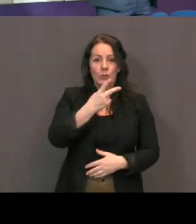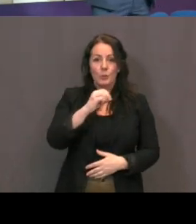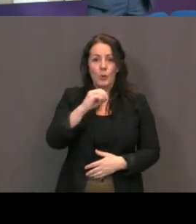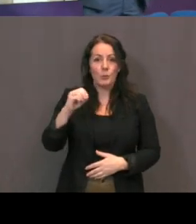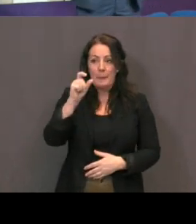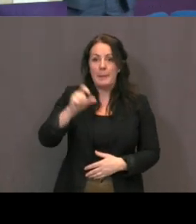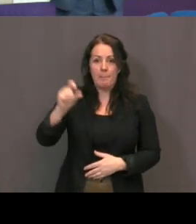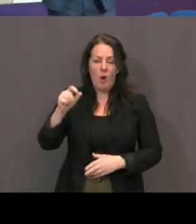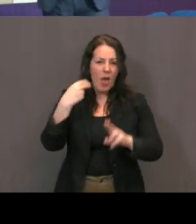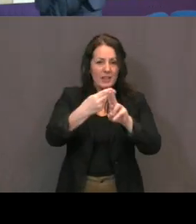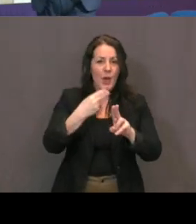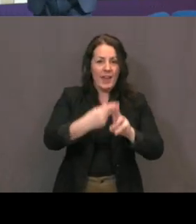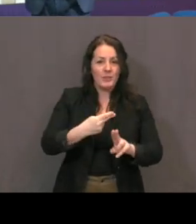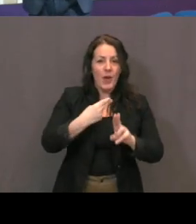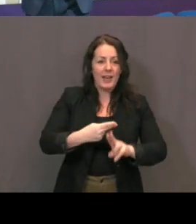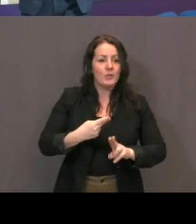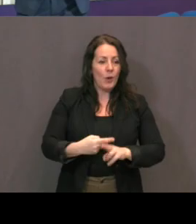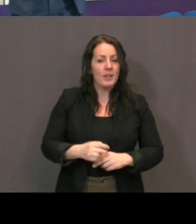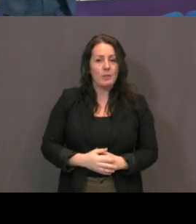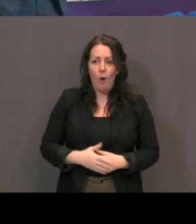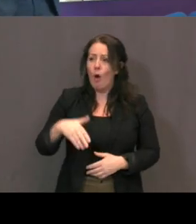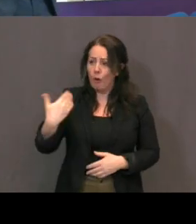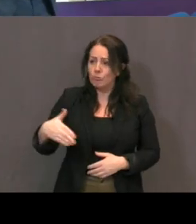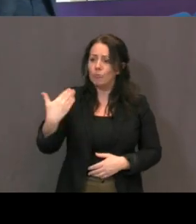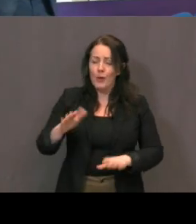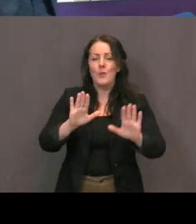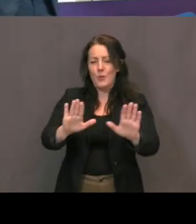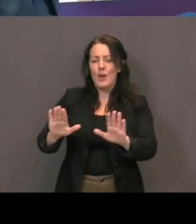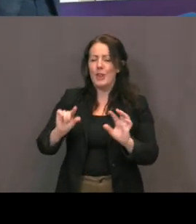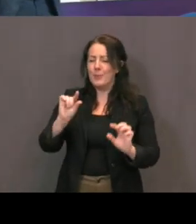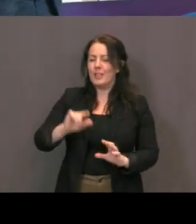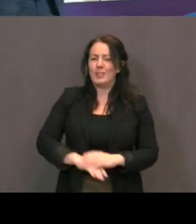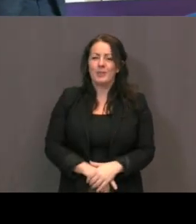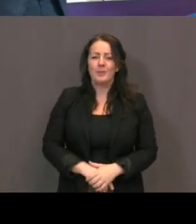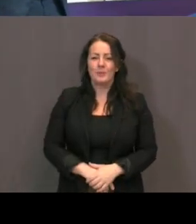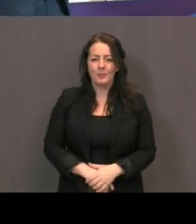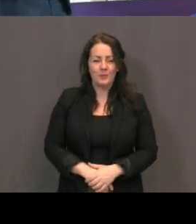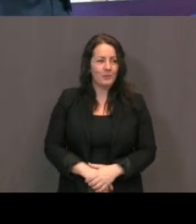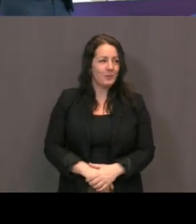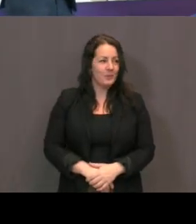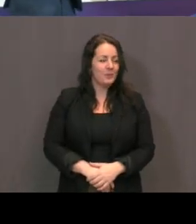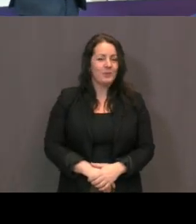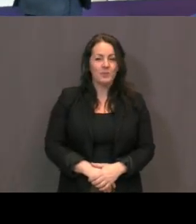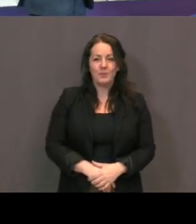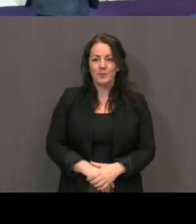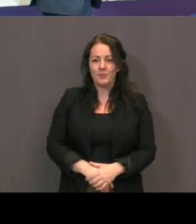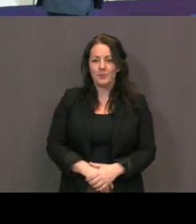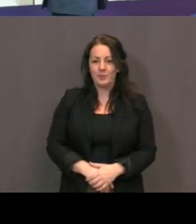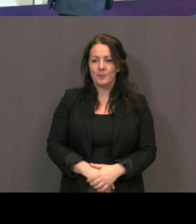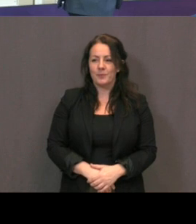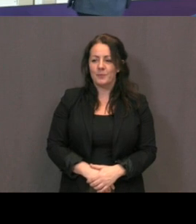already. But let's keep it going. My friends down here tell me,